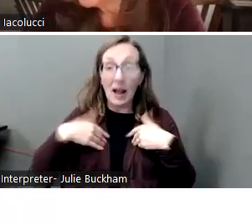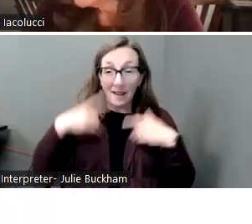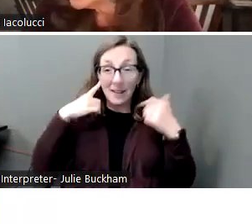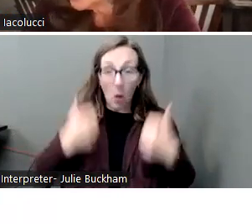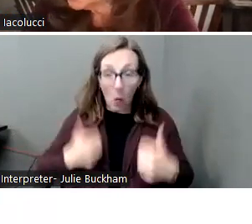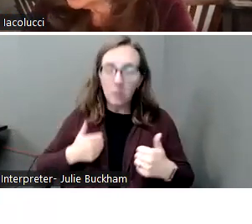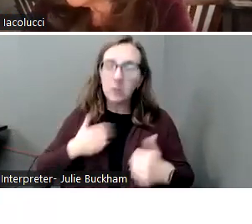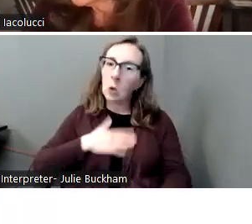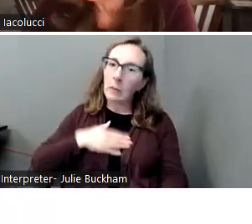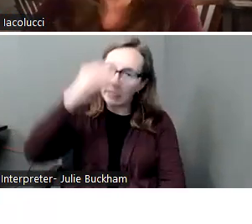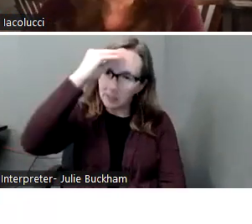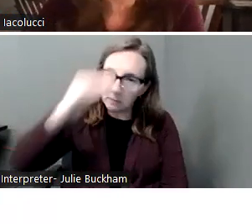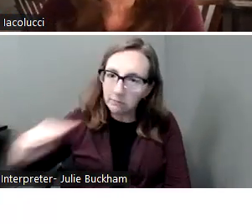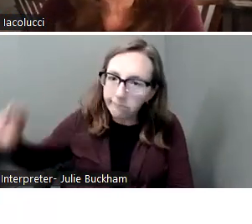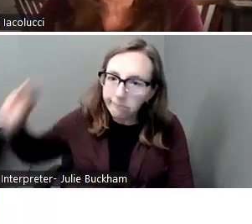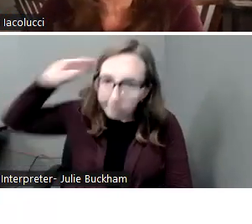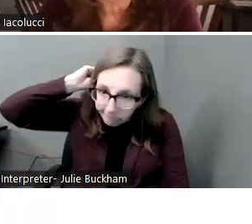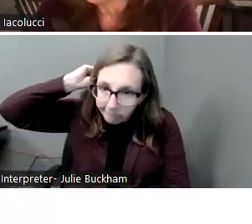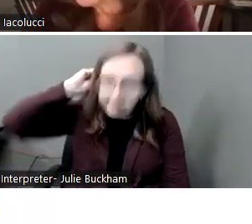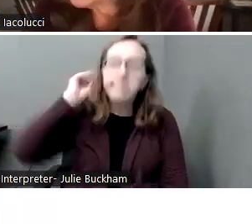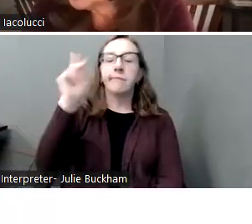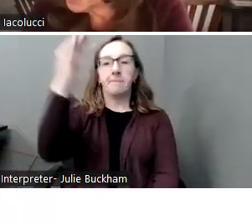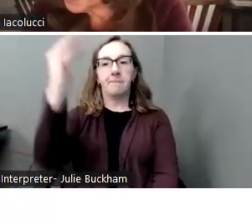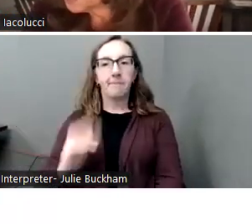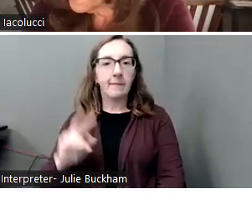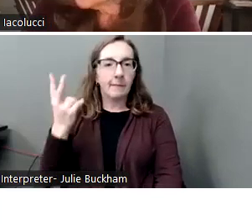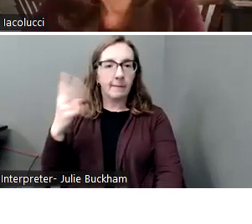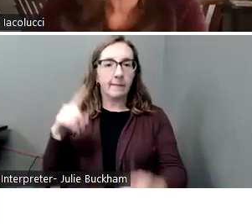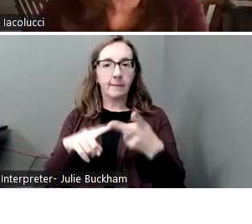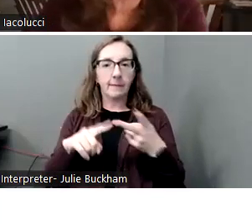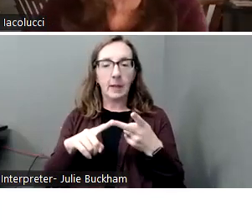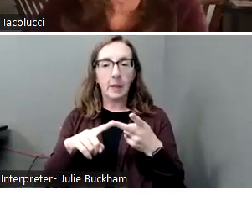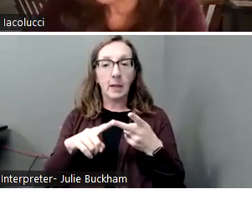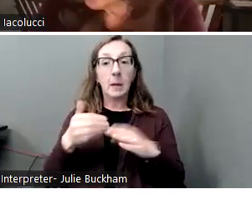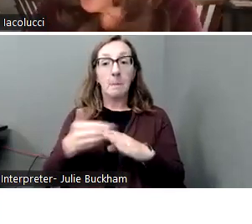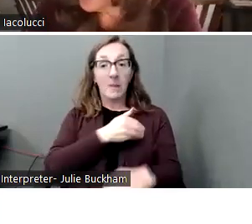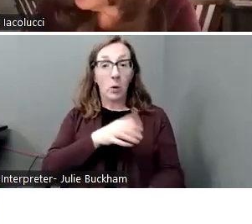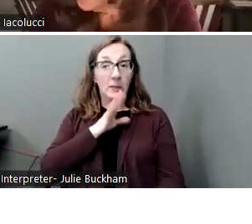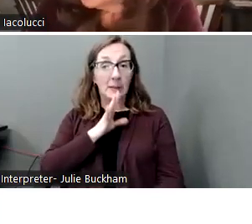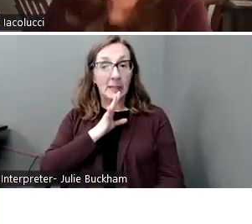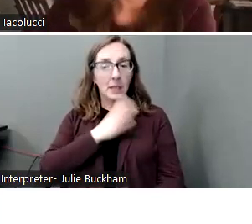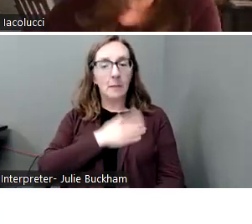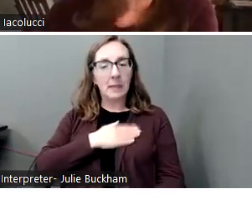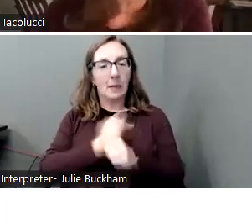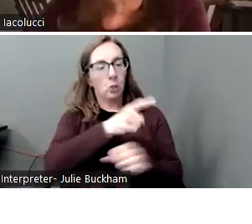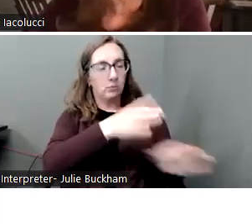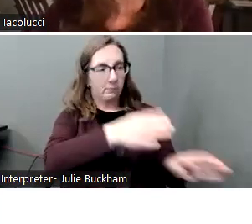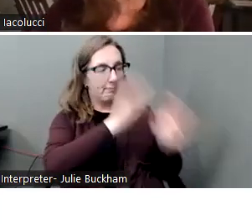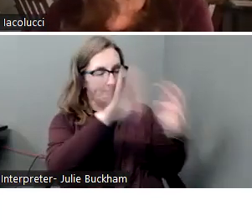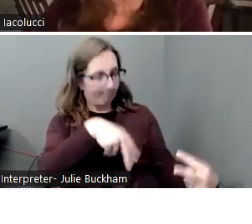that. Second is to get the patient's attention before speaking. You will save a lot of time on